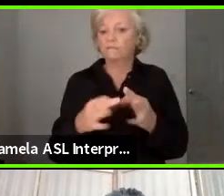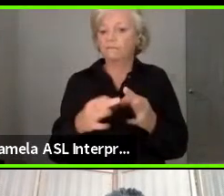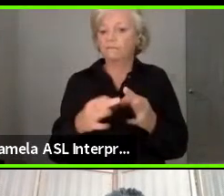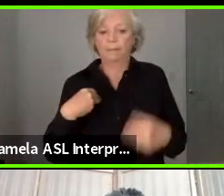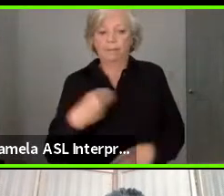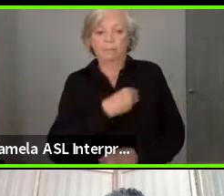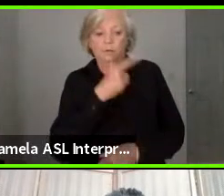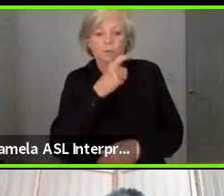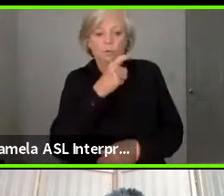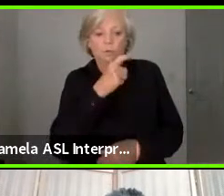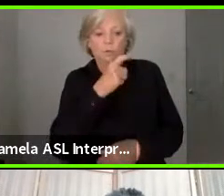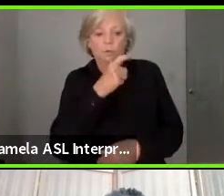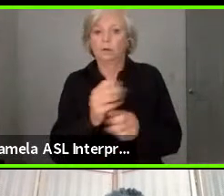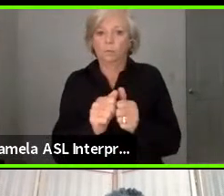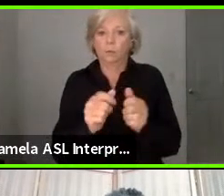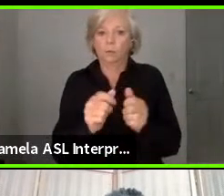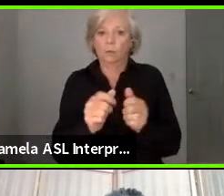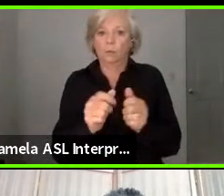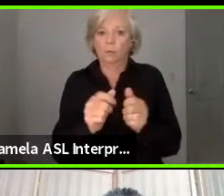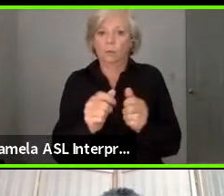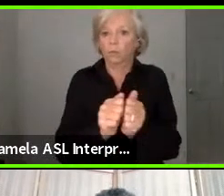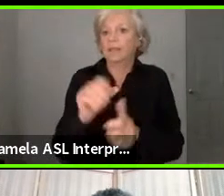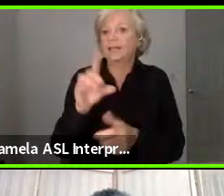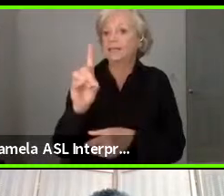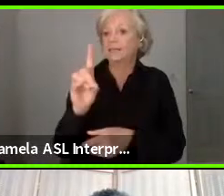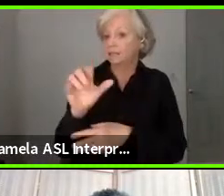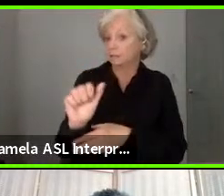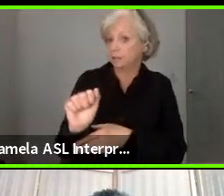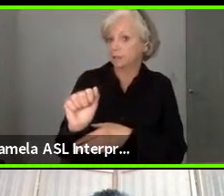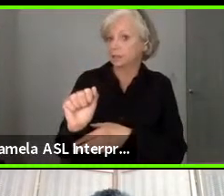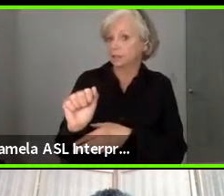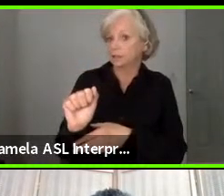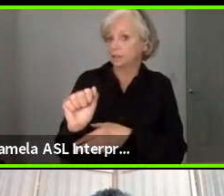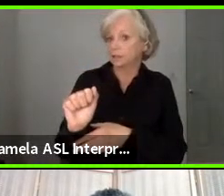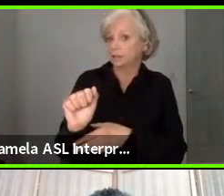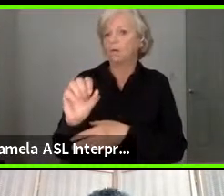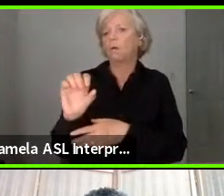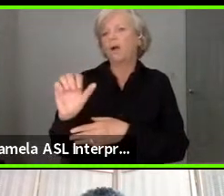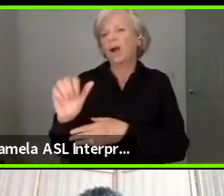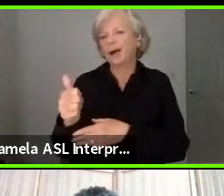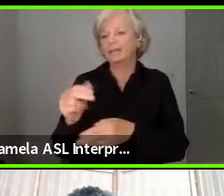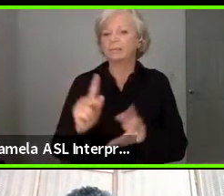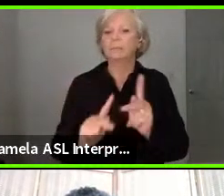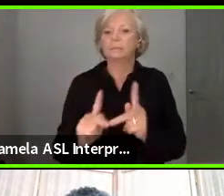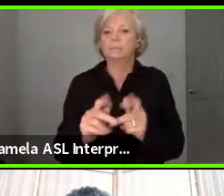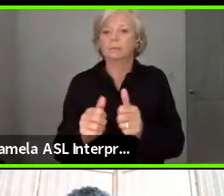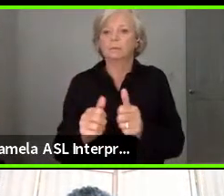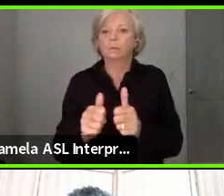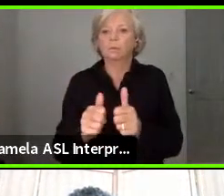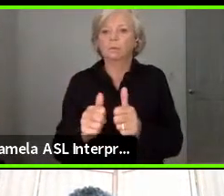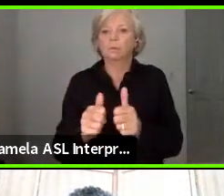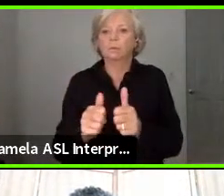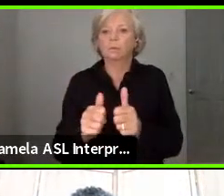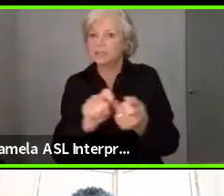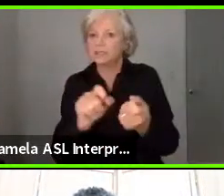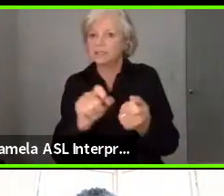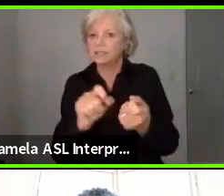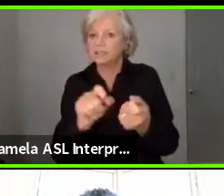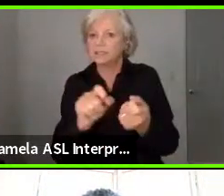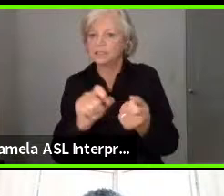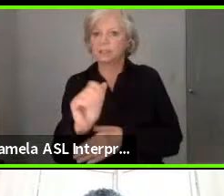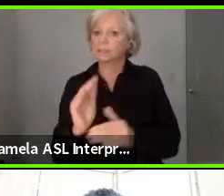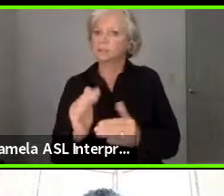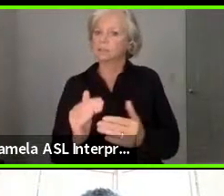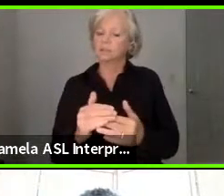with intellectual and developmental disabilities or other people with significant disabilities and